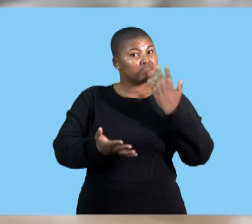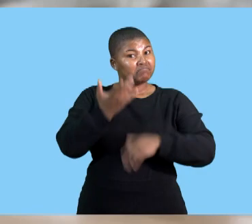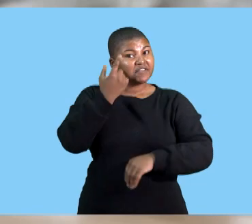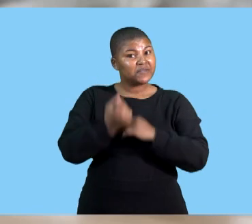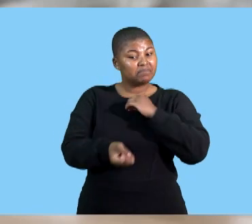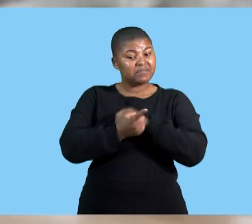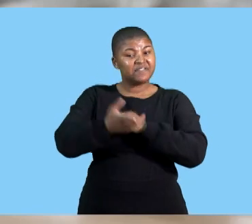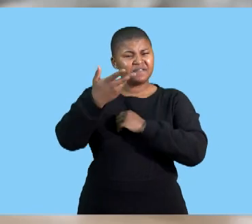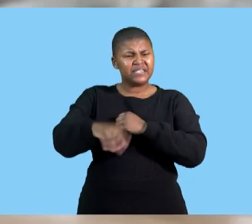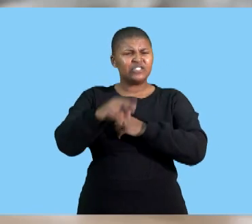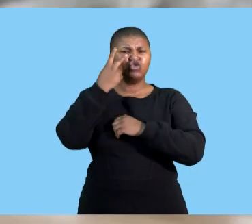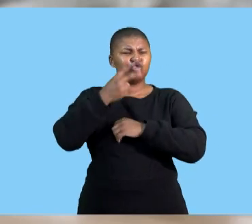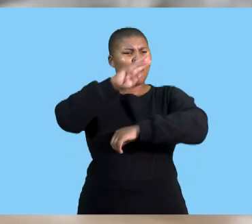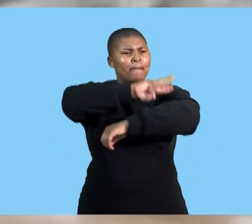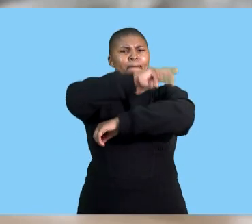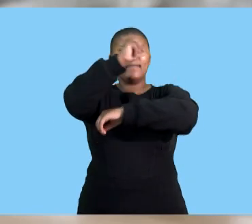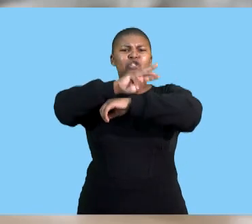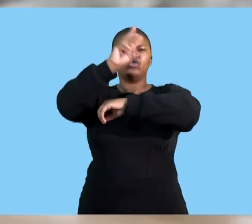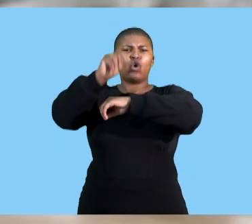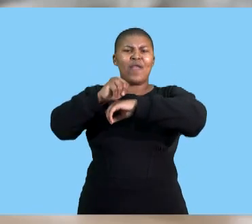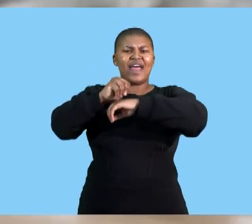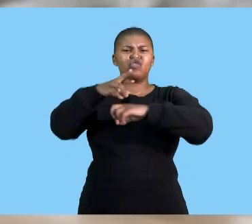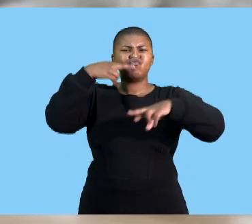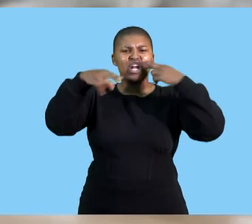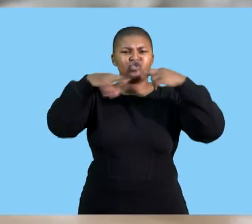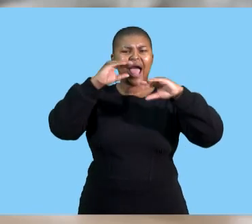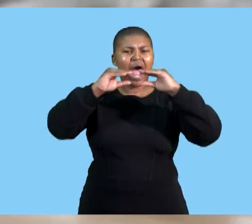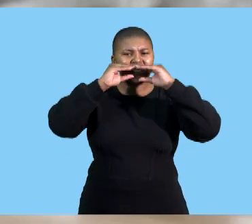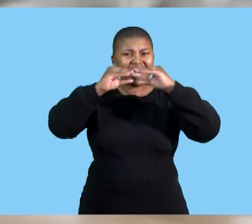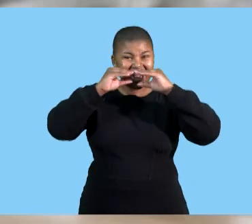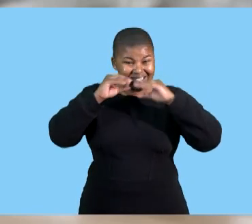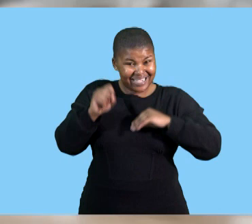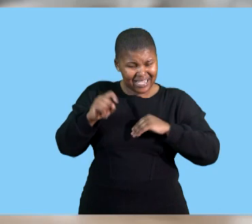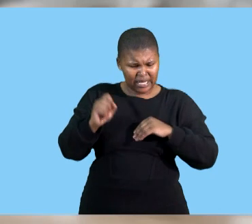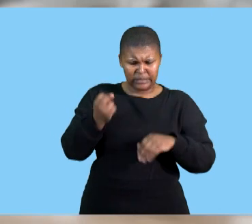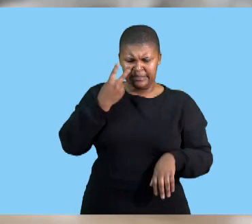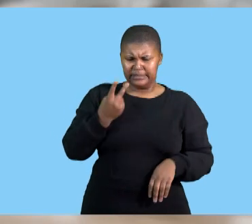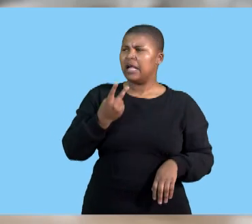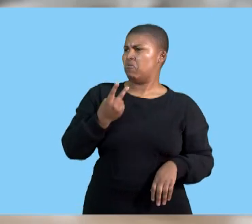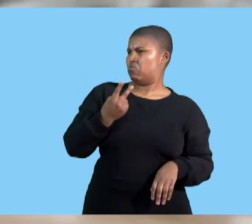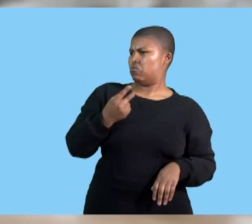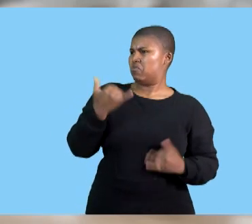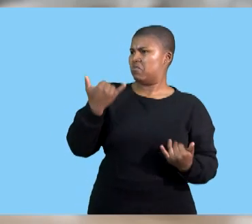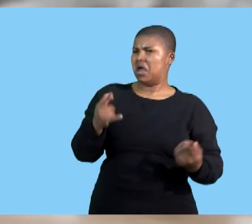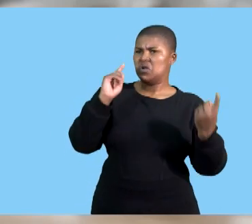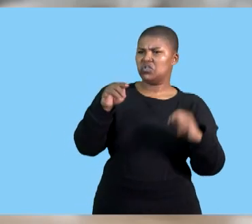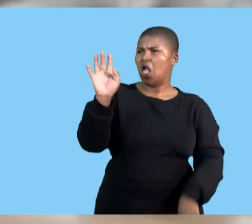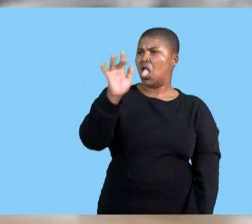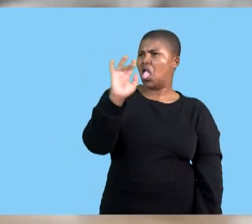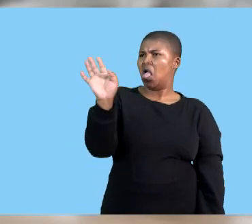McDonald's implementing change in their business. So they are now using machines where you can have a self-service